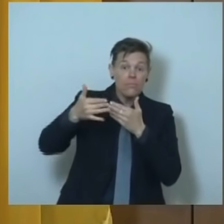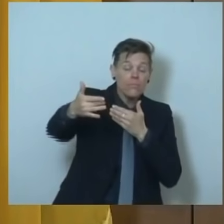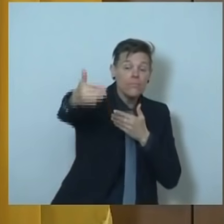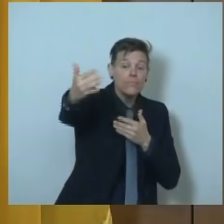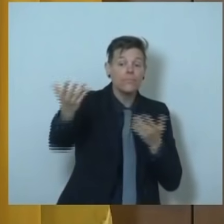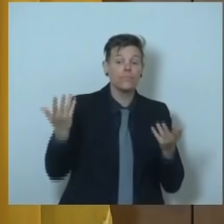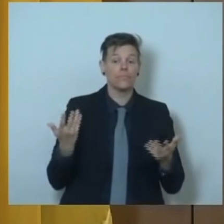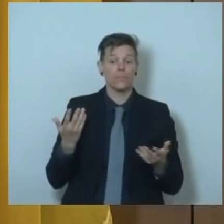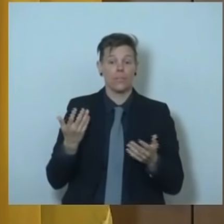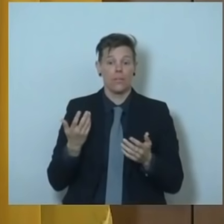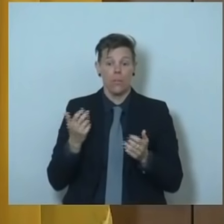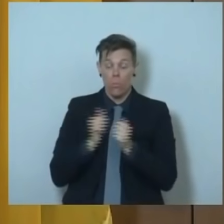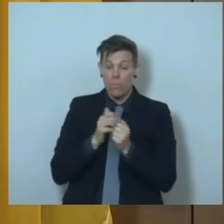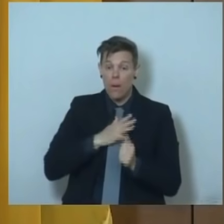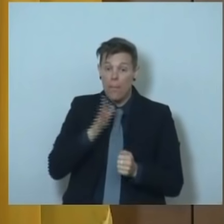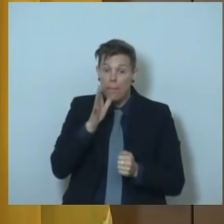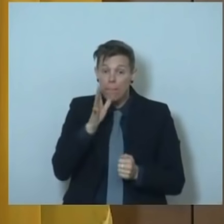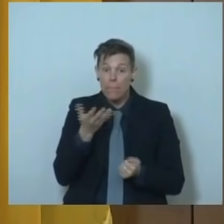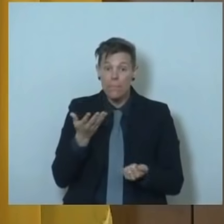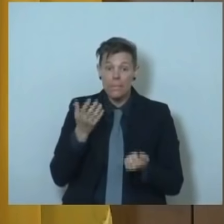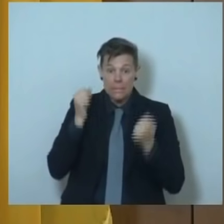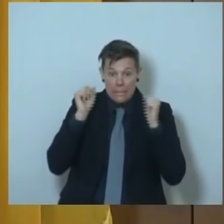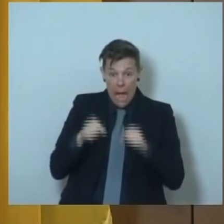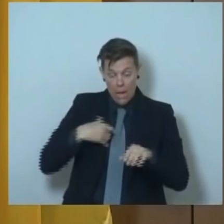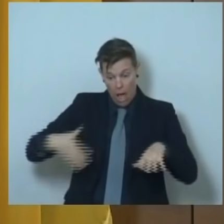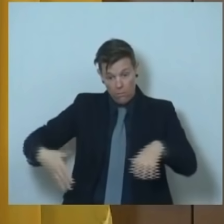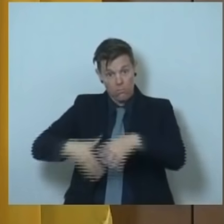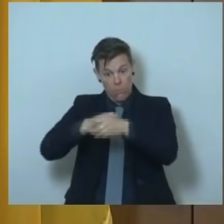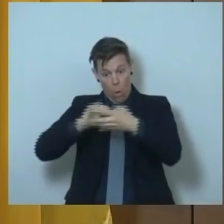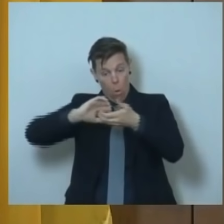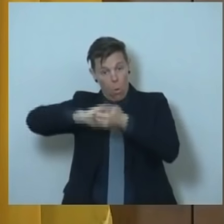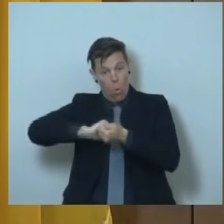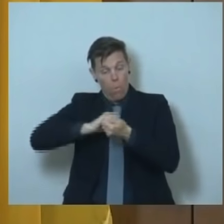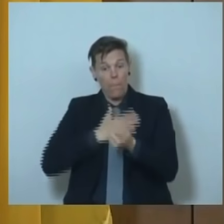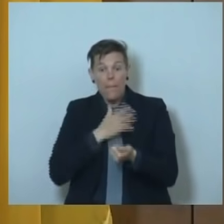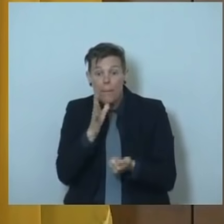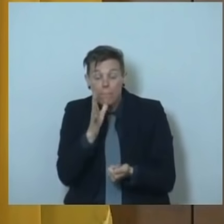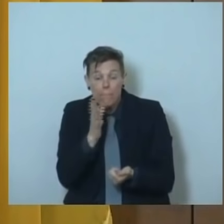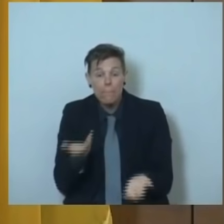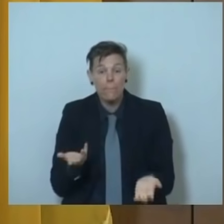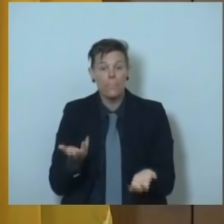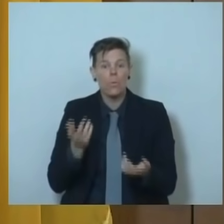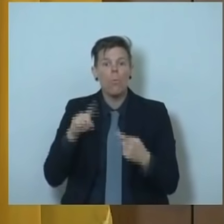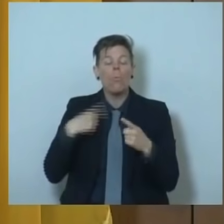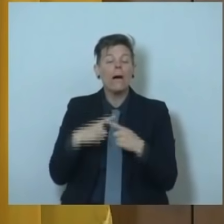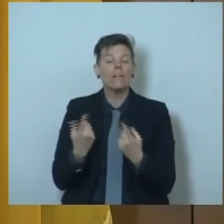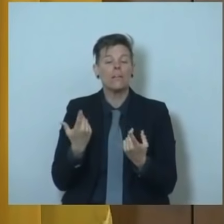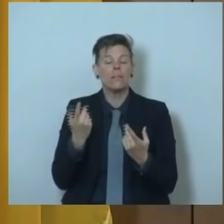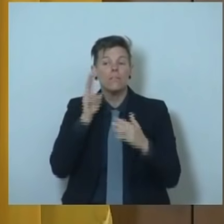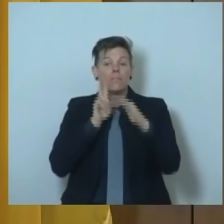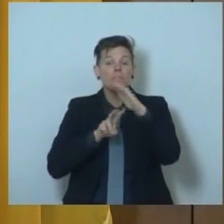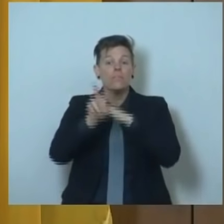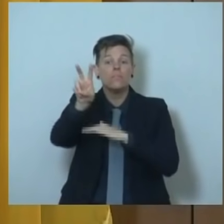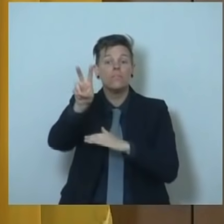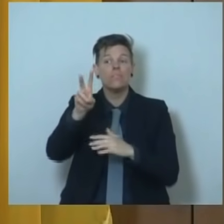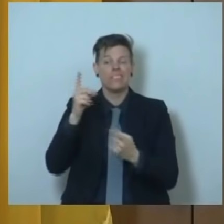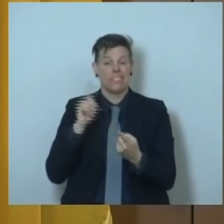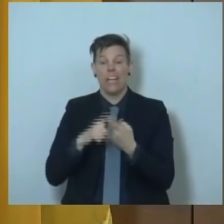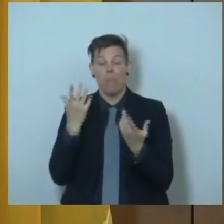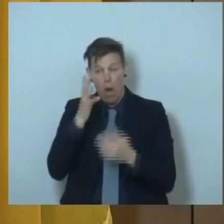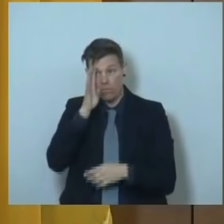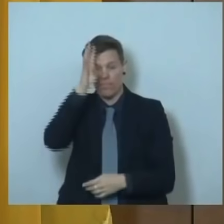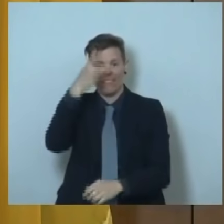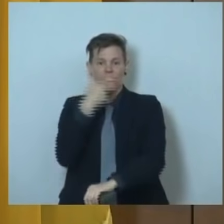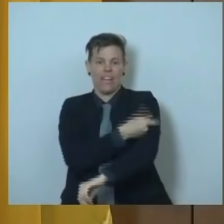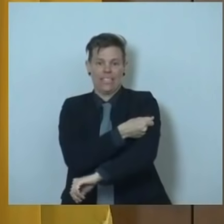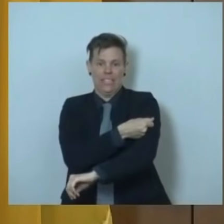care facility? When? And the answer is when there's a vaccine. And those are painful things for me